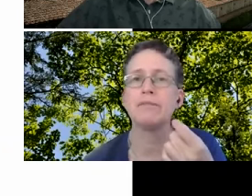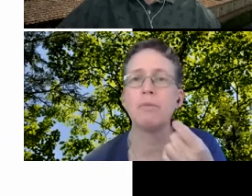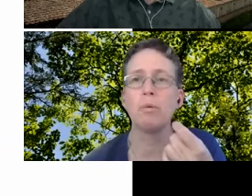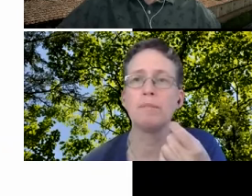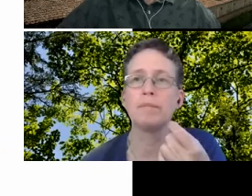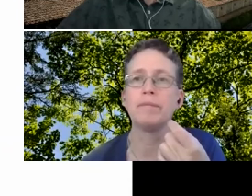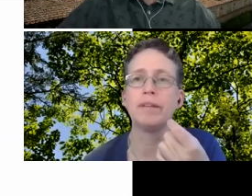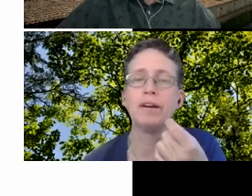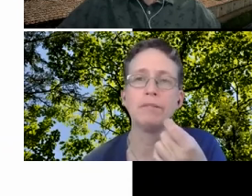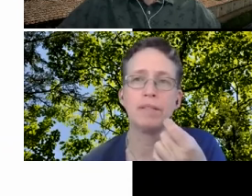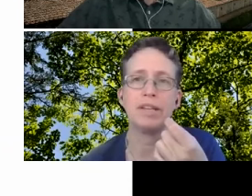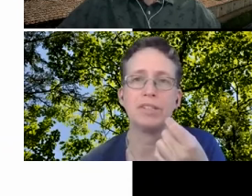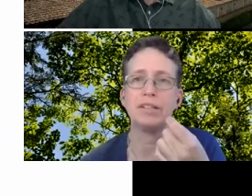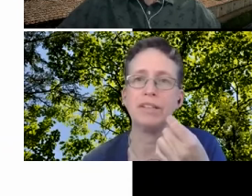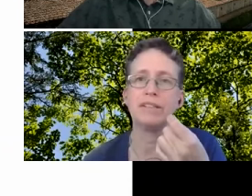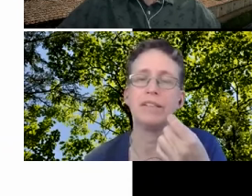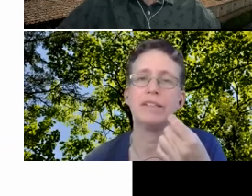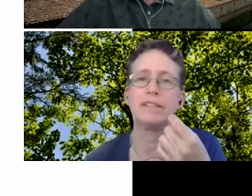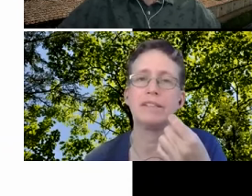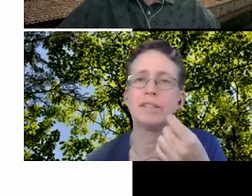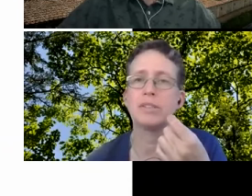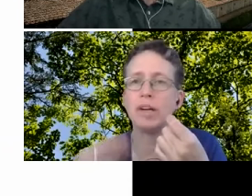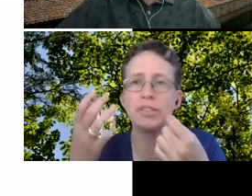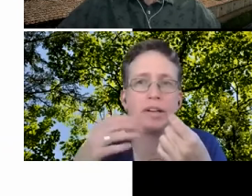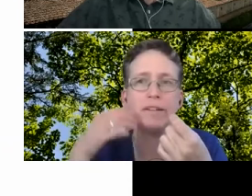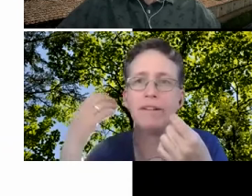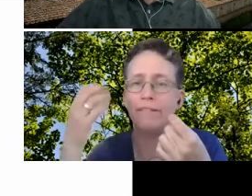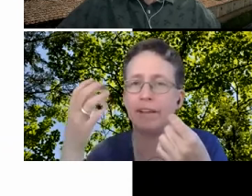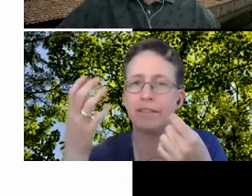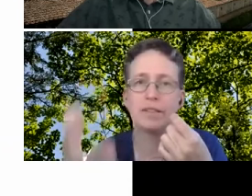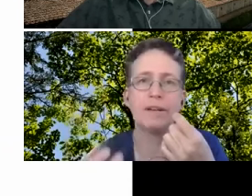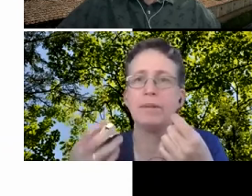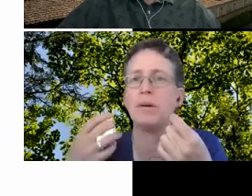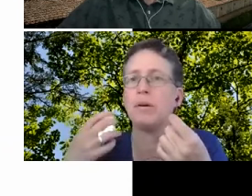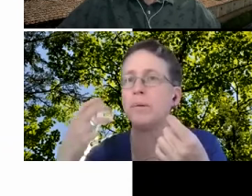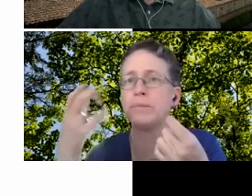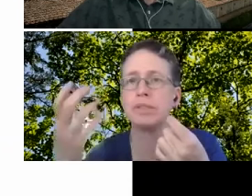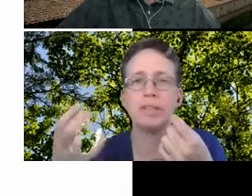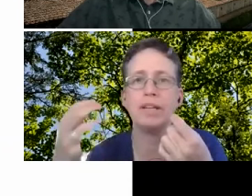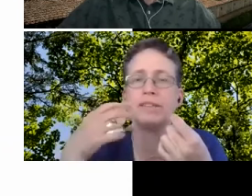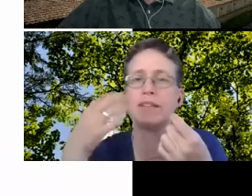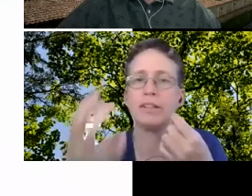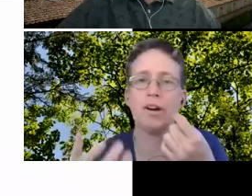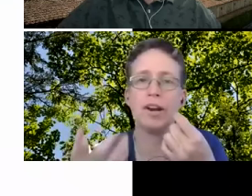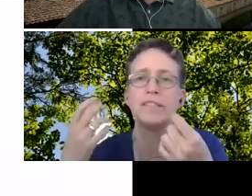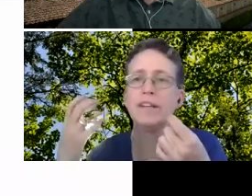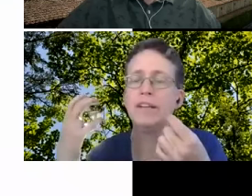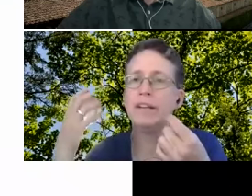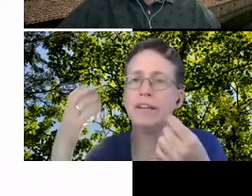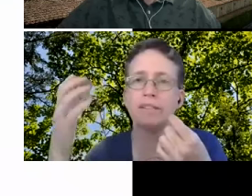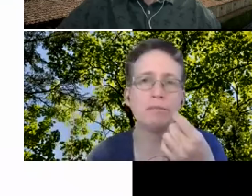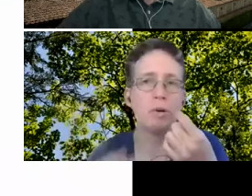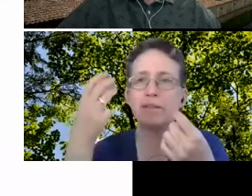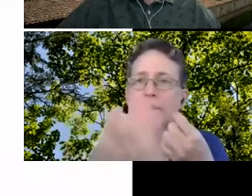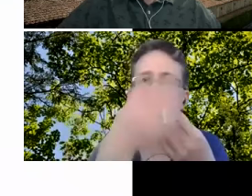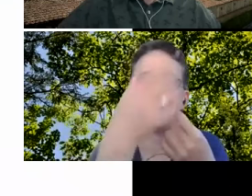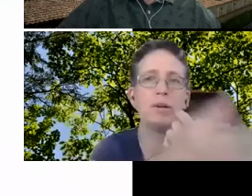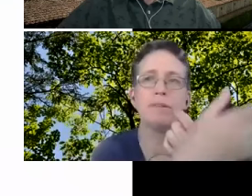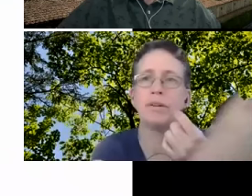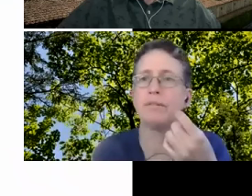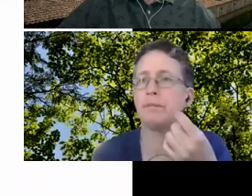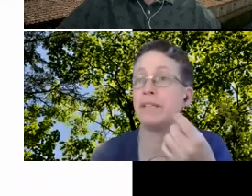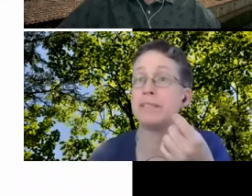this form of urbanization is this structure of having single family homes with streets and yards is a form that's